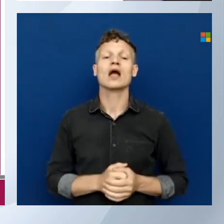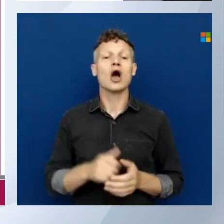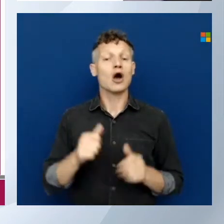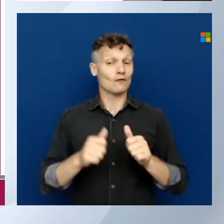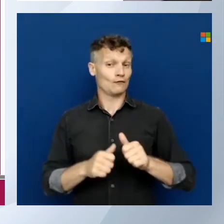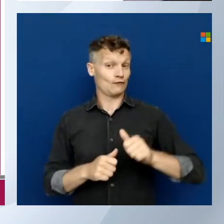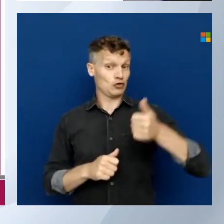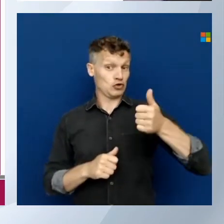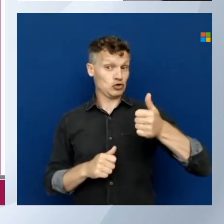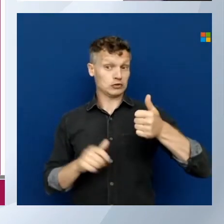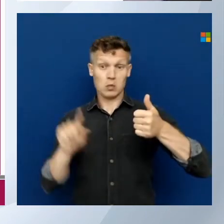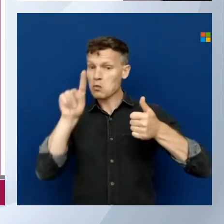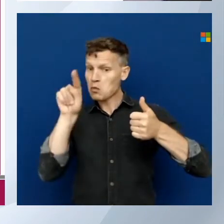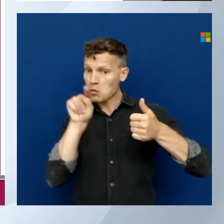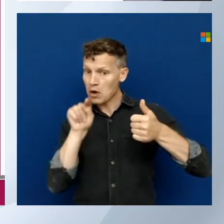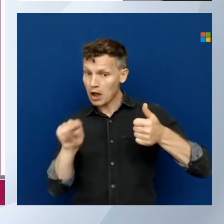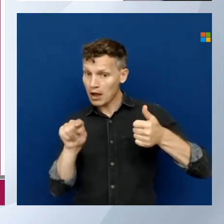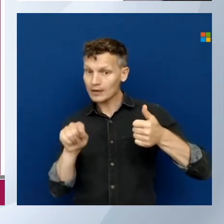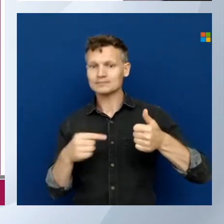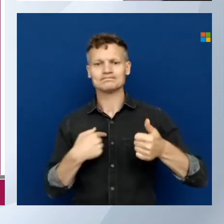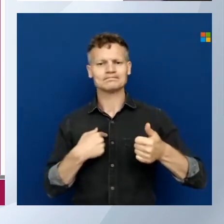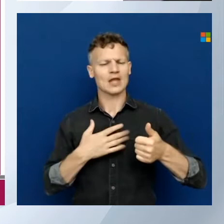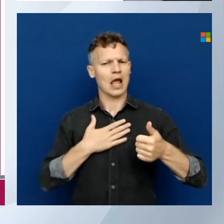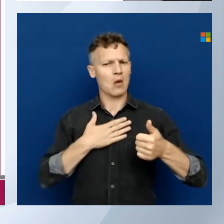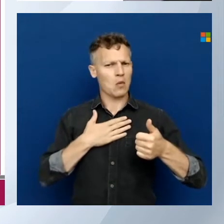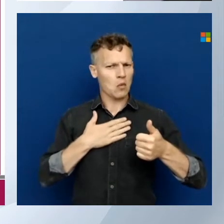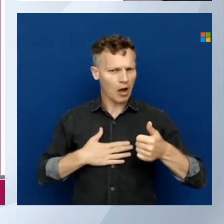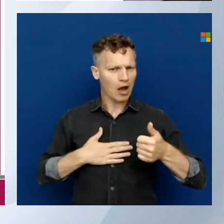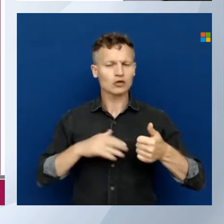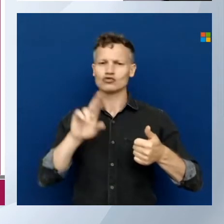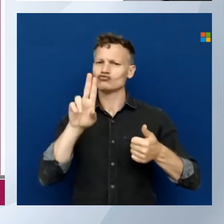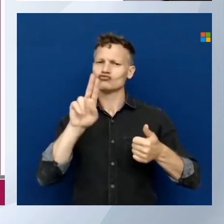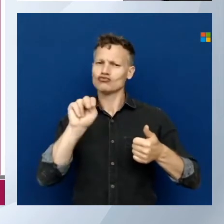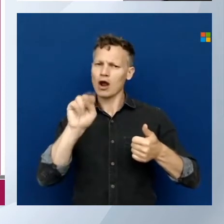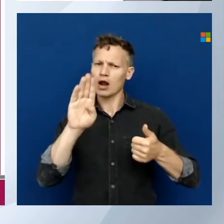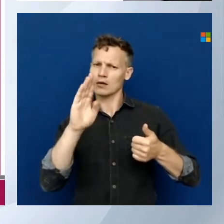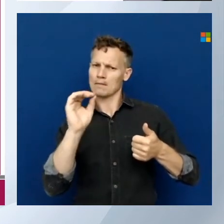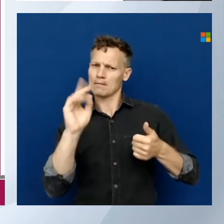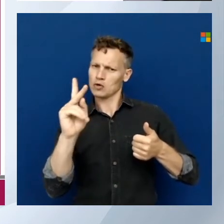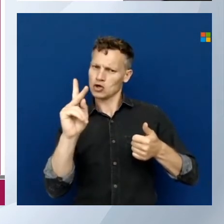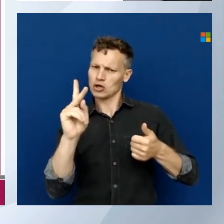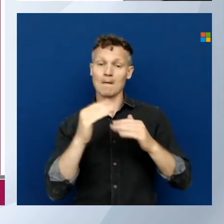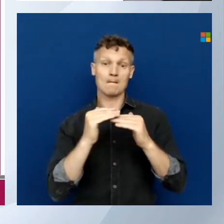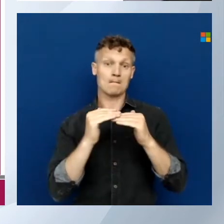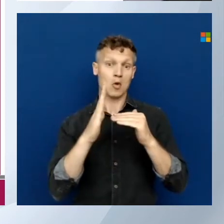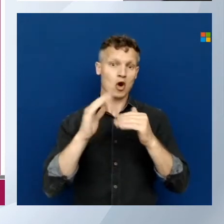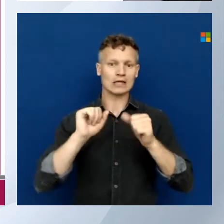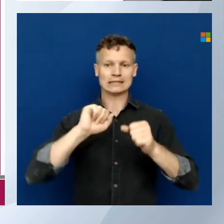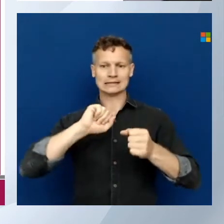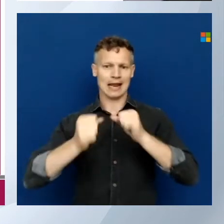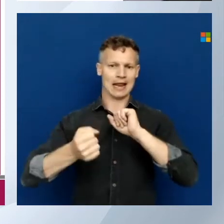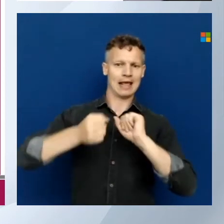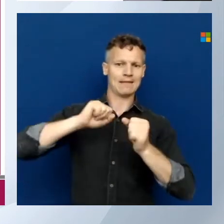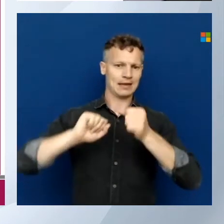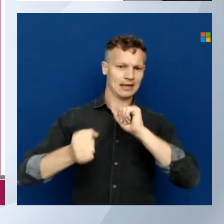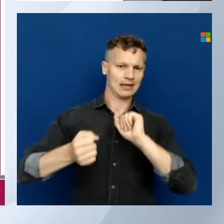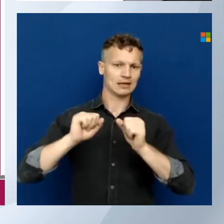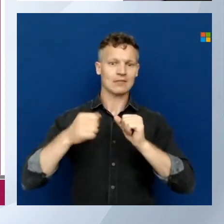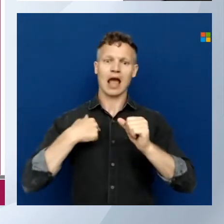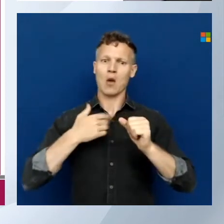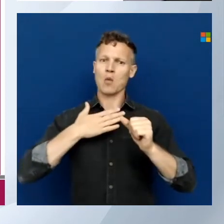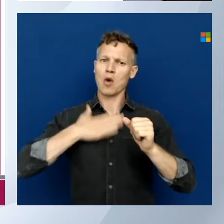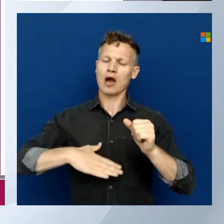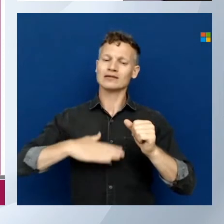on making the runbook more dynamic, I wanted to make sure that I could specify the name for my host pool as